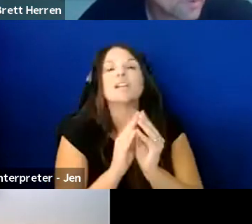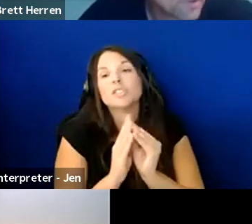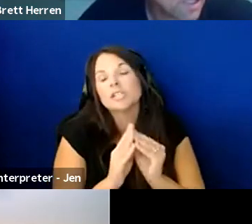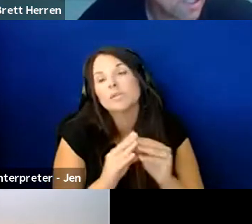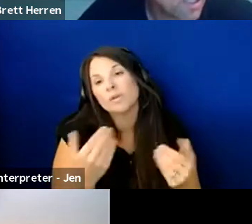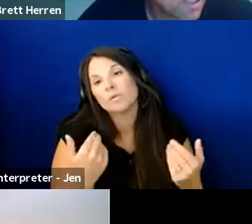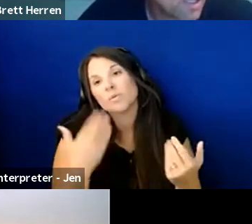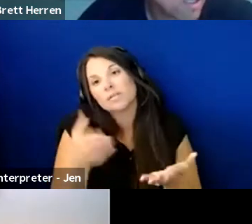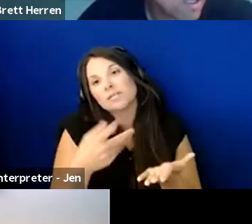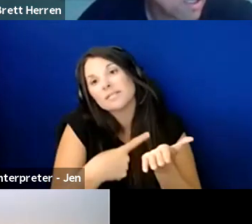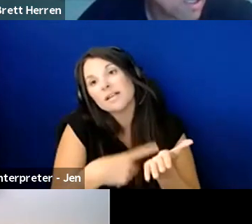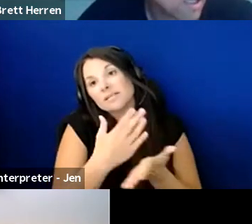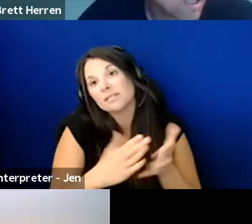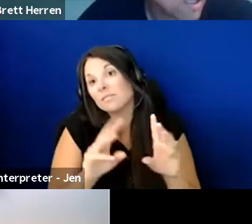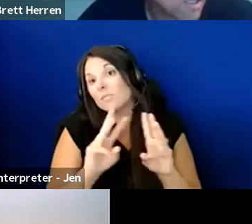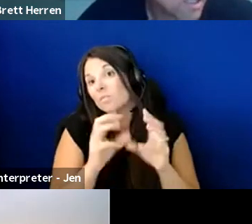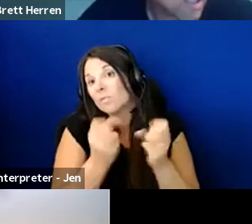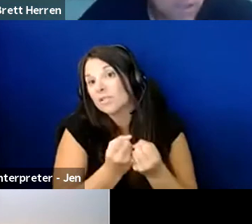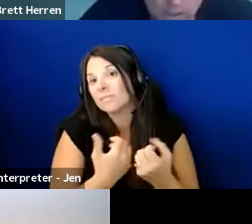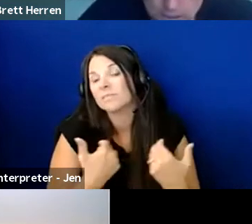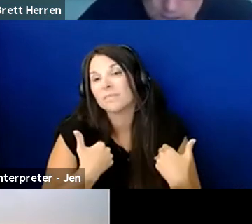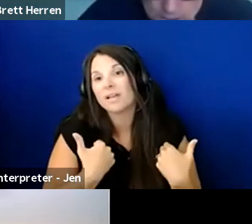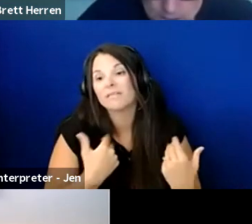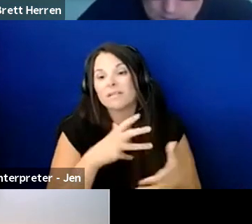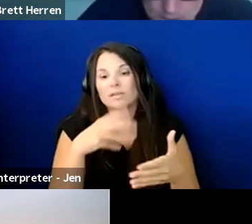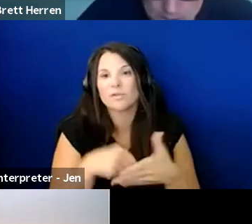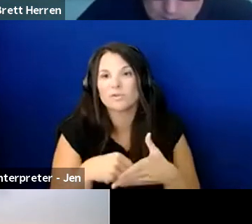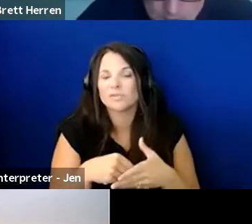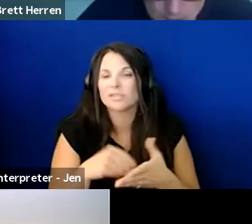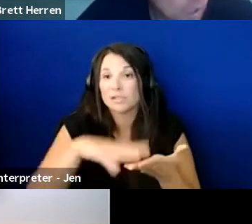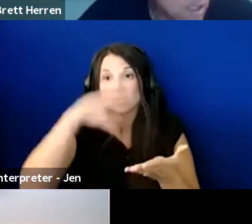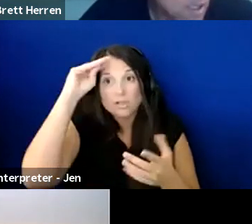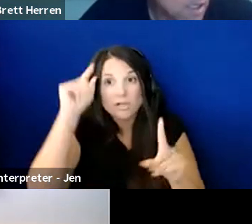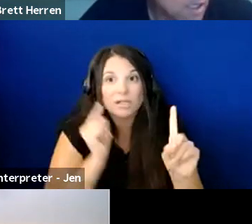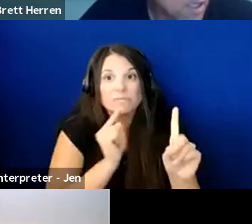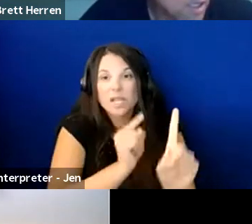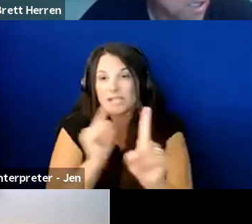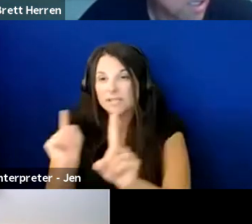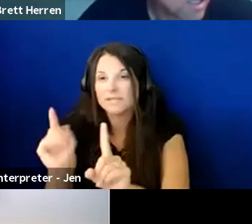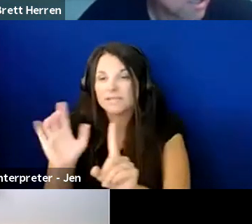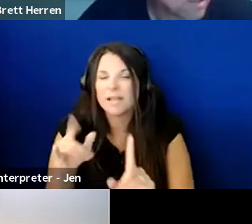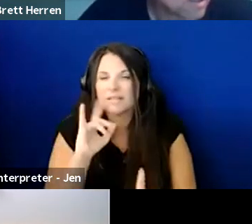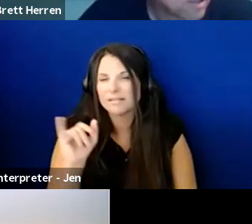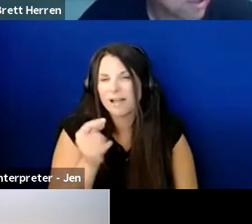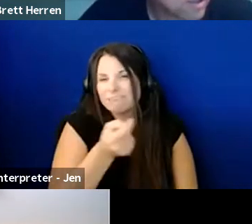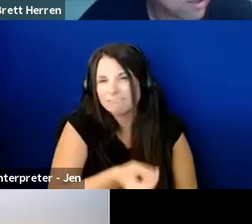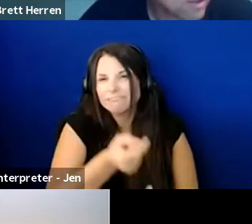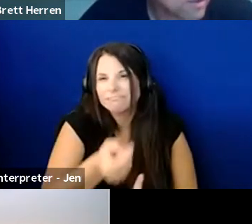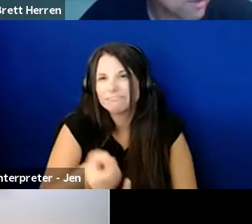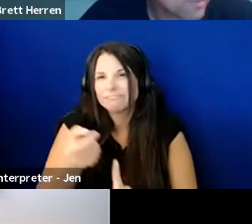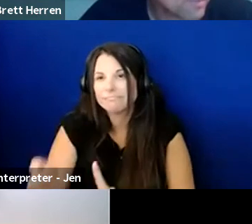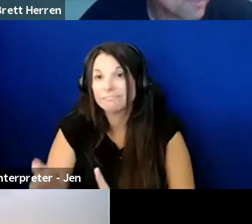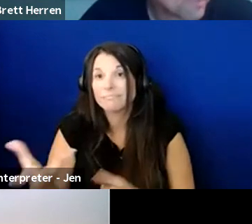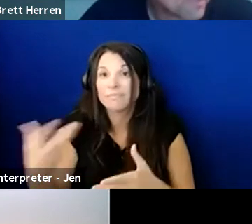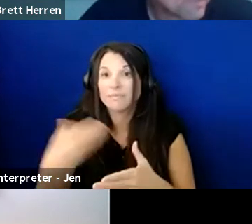have that include the learning objectives. And those are like small bites, right? That cover parts of the